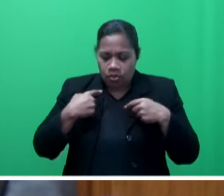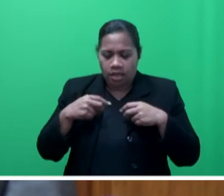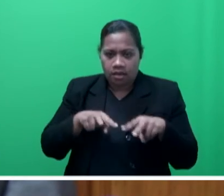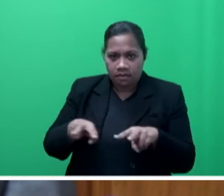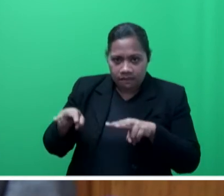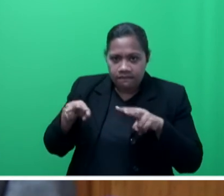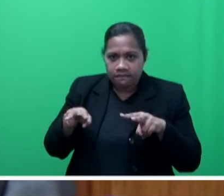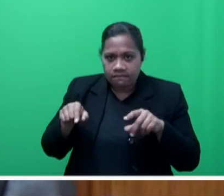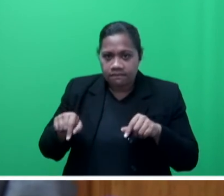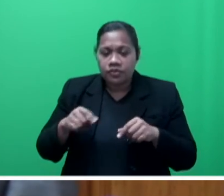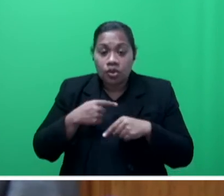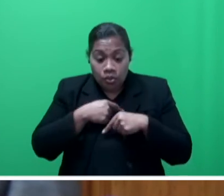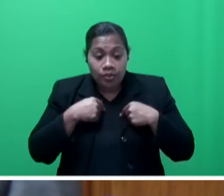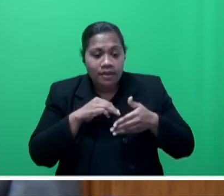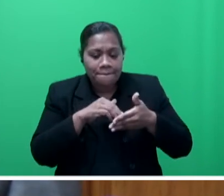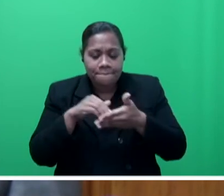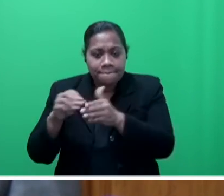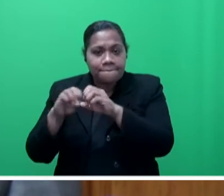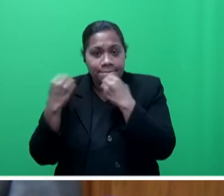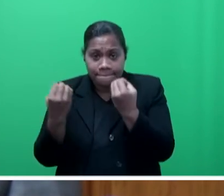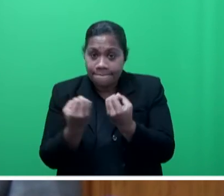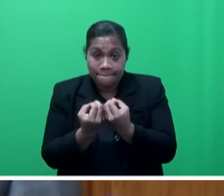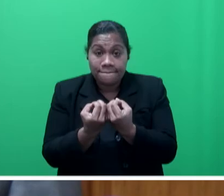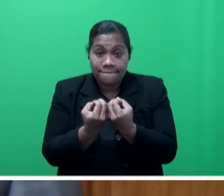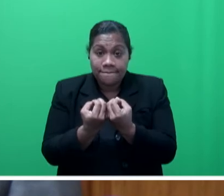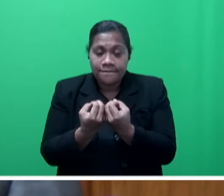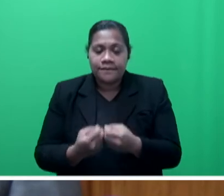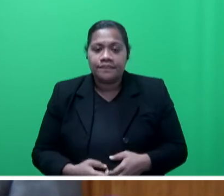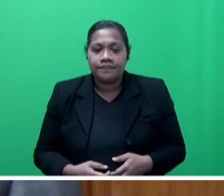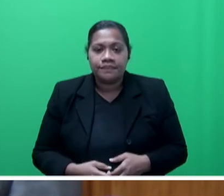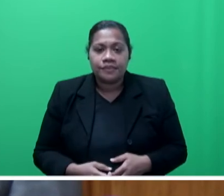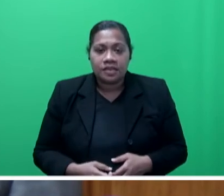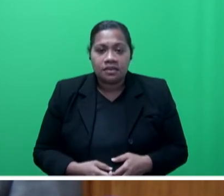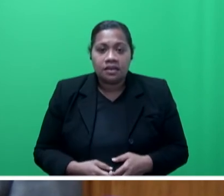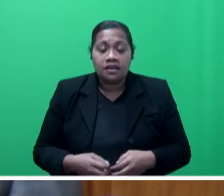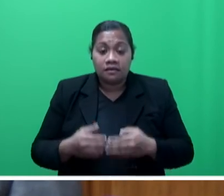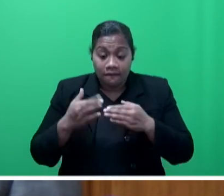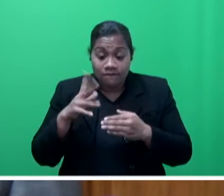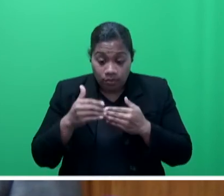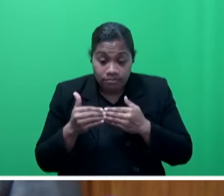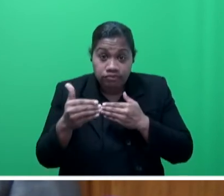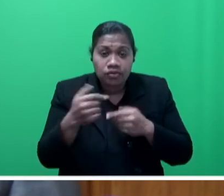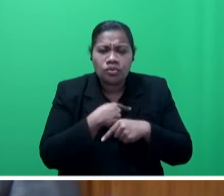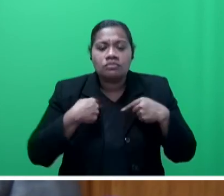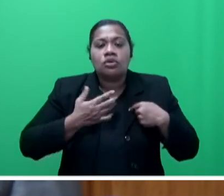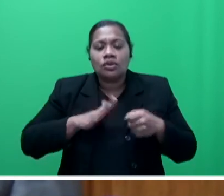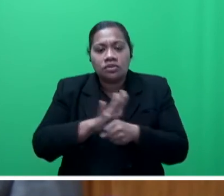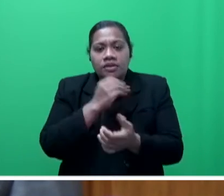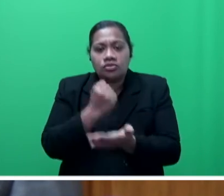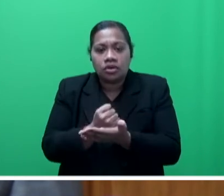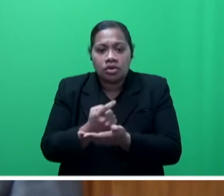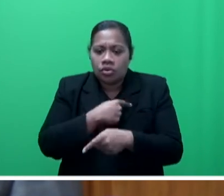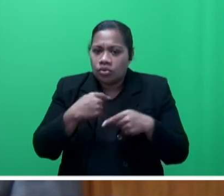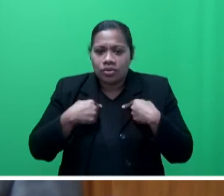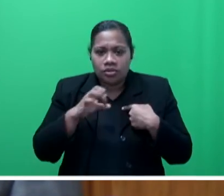these organizations, but as much as possible over the long term, we want to make sure that we do not over-extract, because our